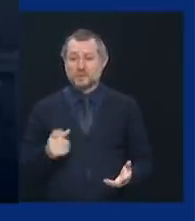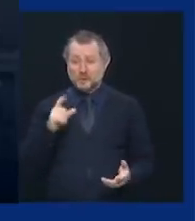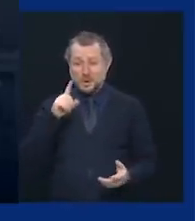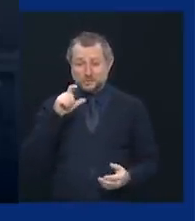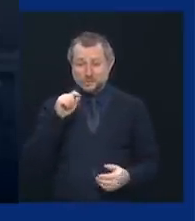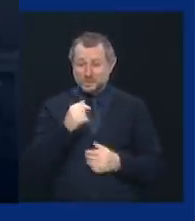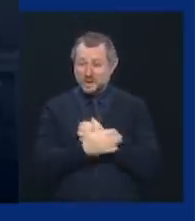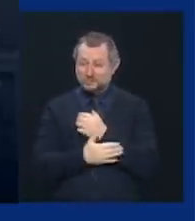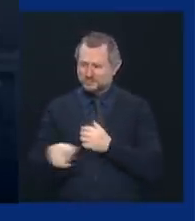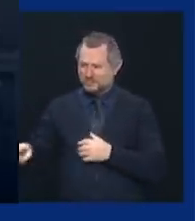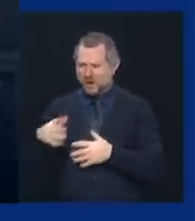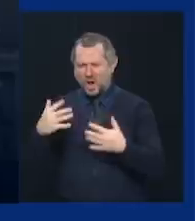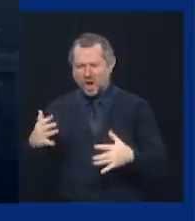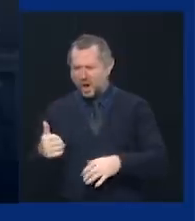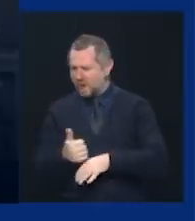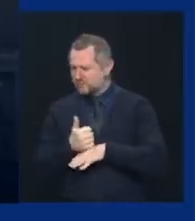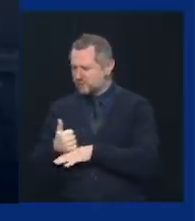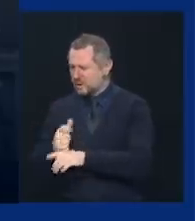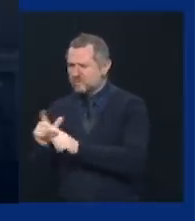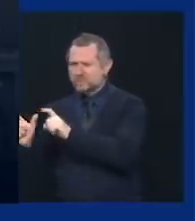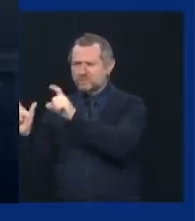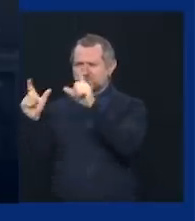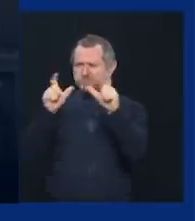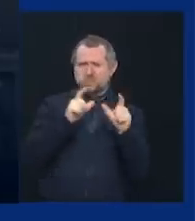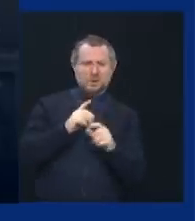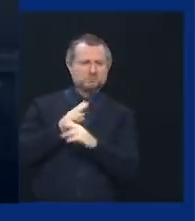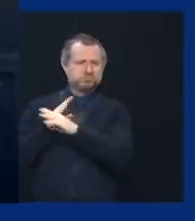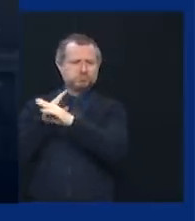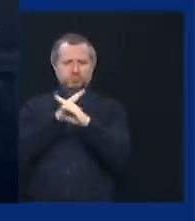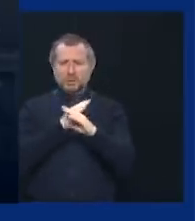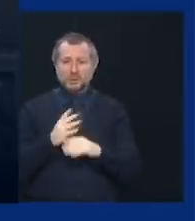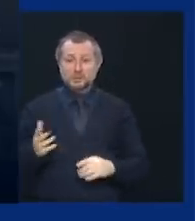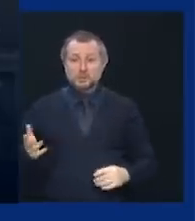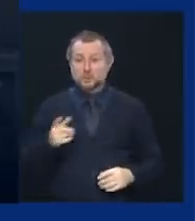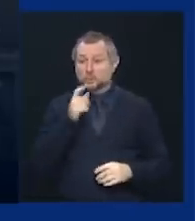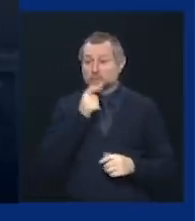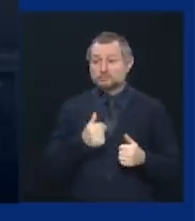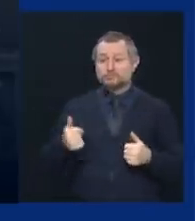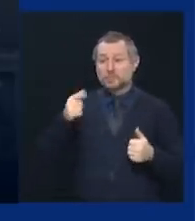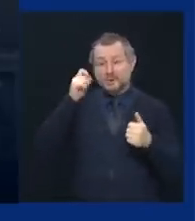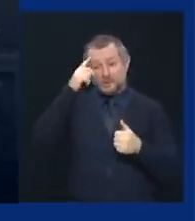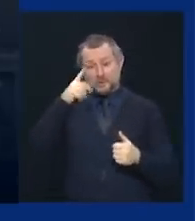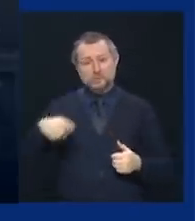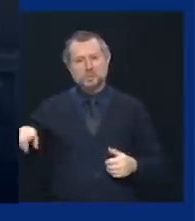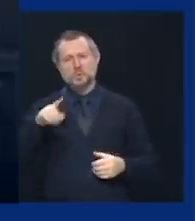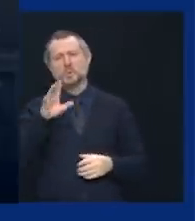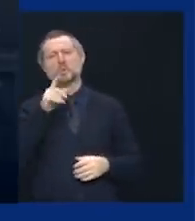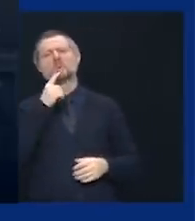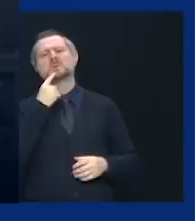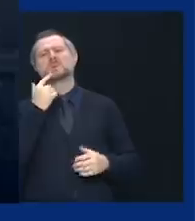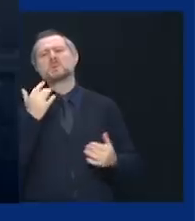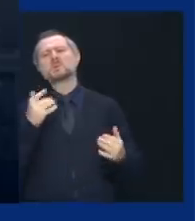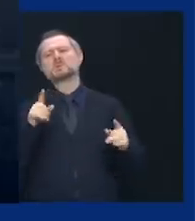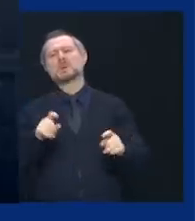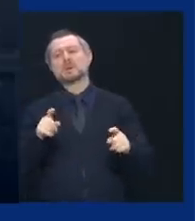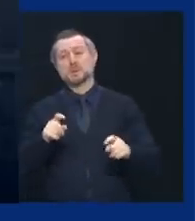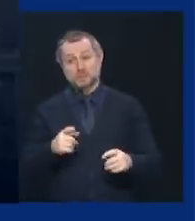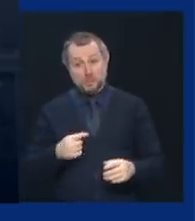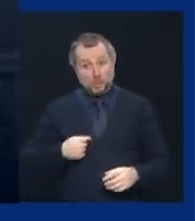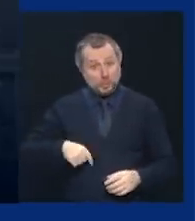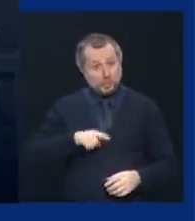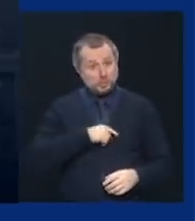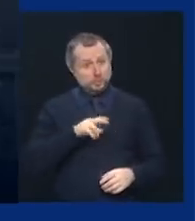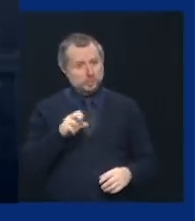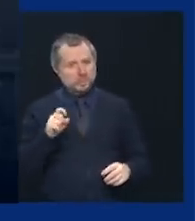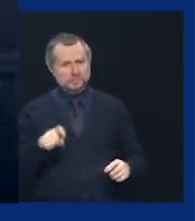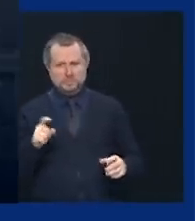globe. Any official who hears anything, test before they come.